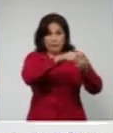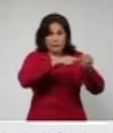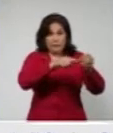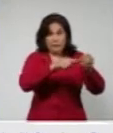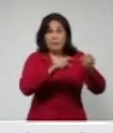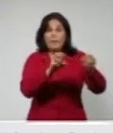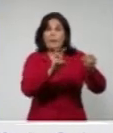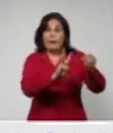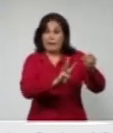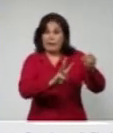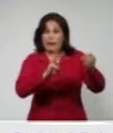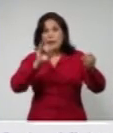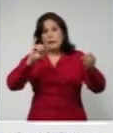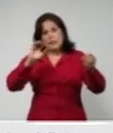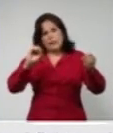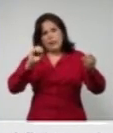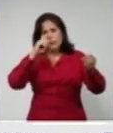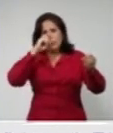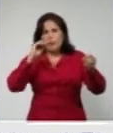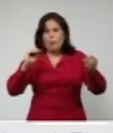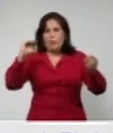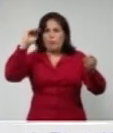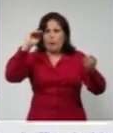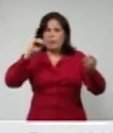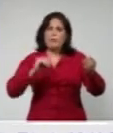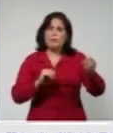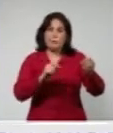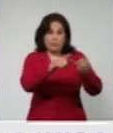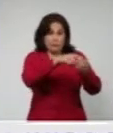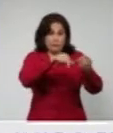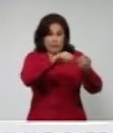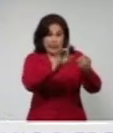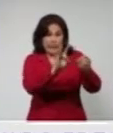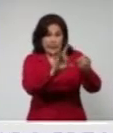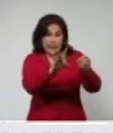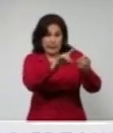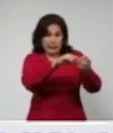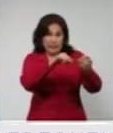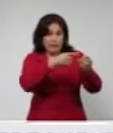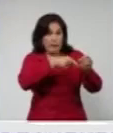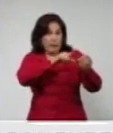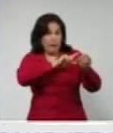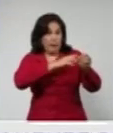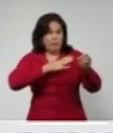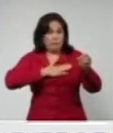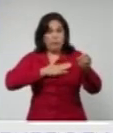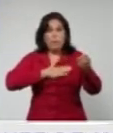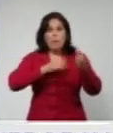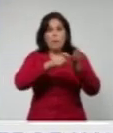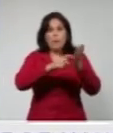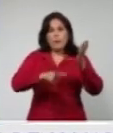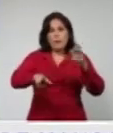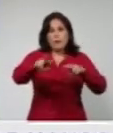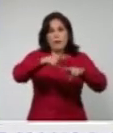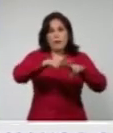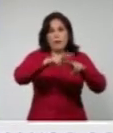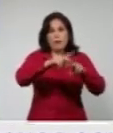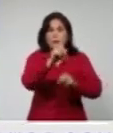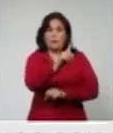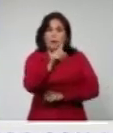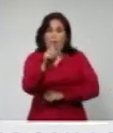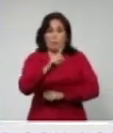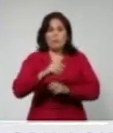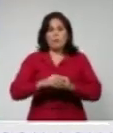5 are between 41 and 60, and 3 are over the age of 60. Of